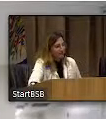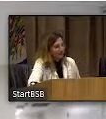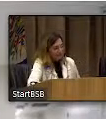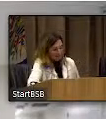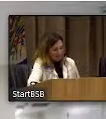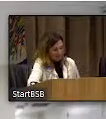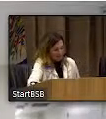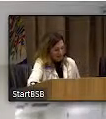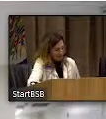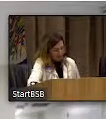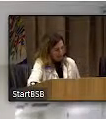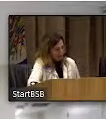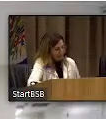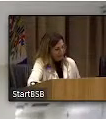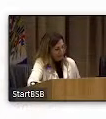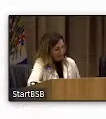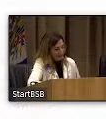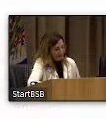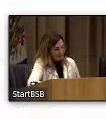the back now.